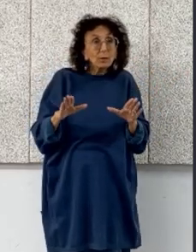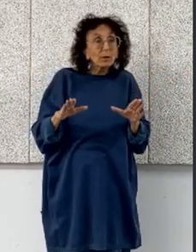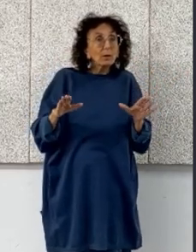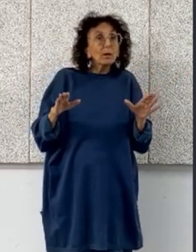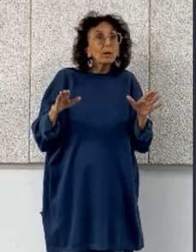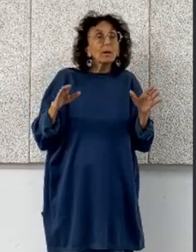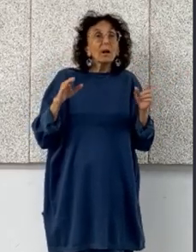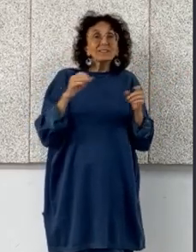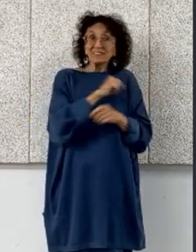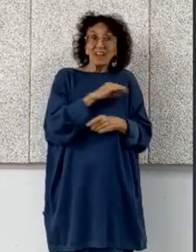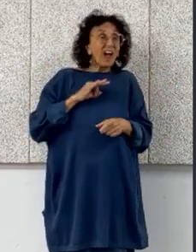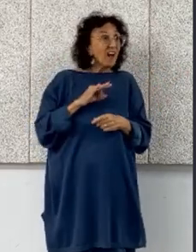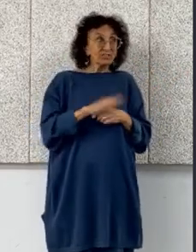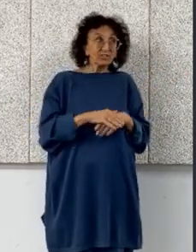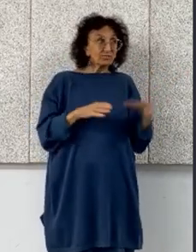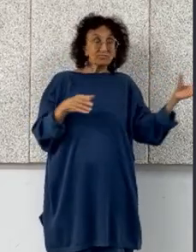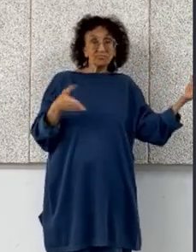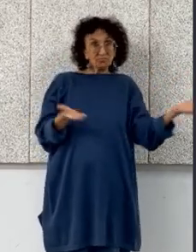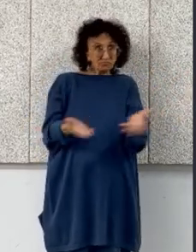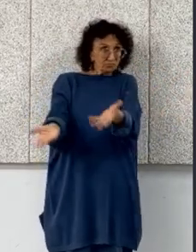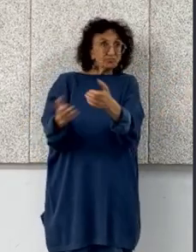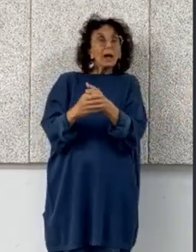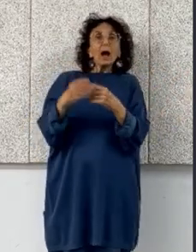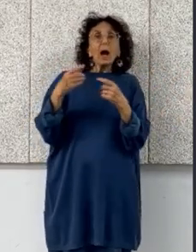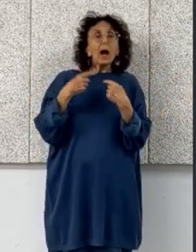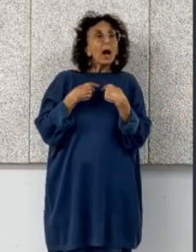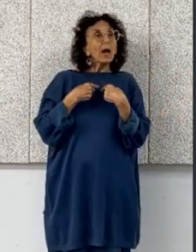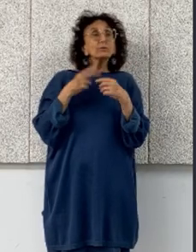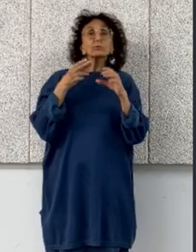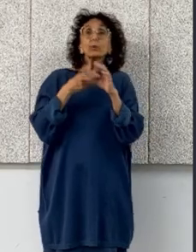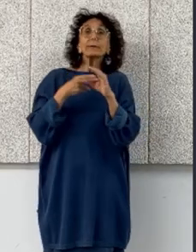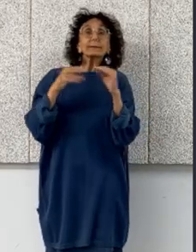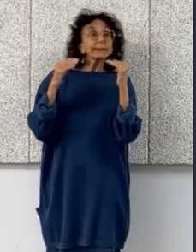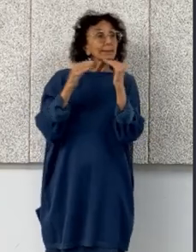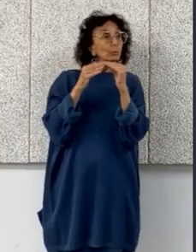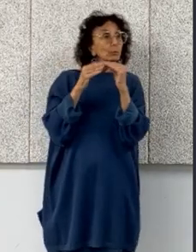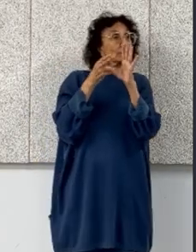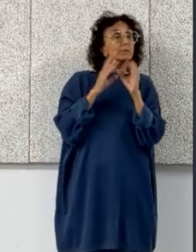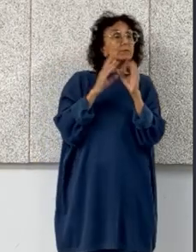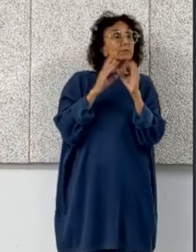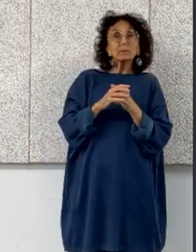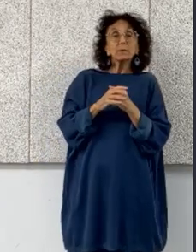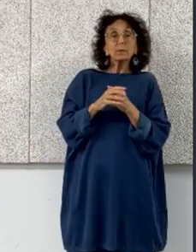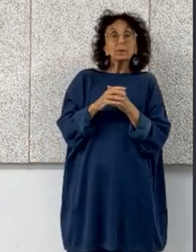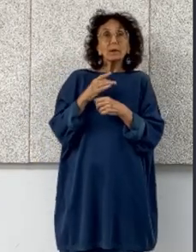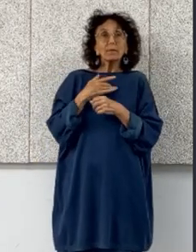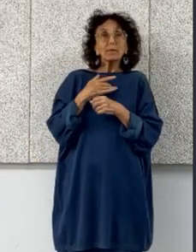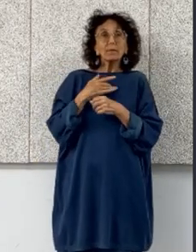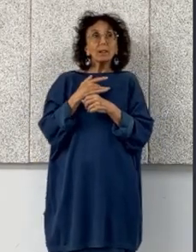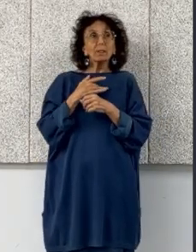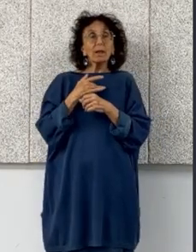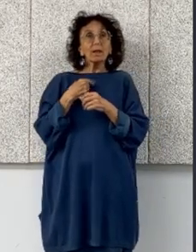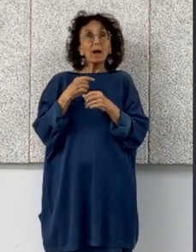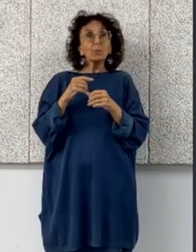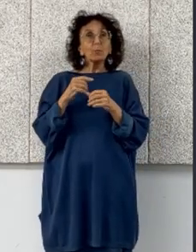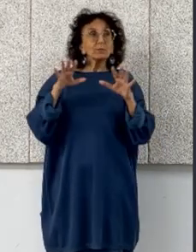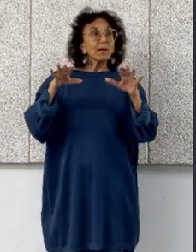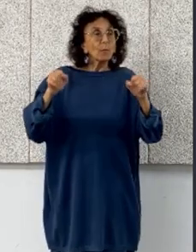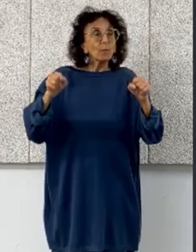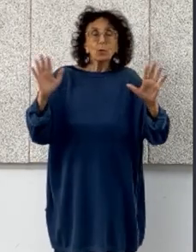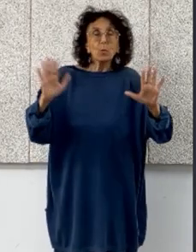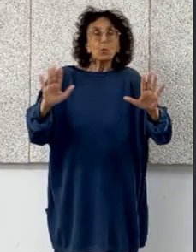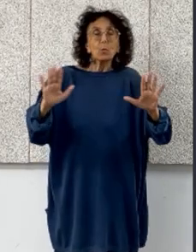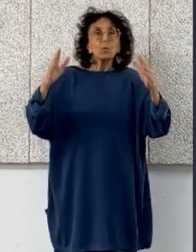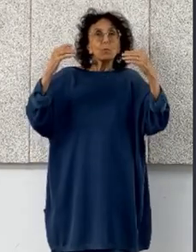from the staff. And I fed in as an equal participant, and when I started to feel like my voice was overtaking the room,